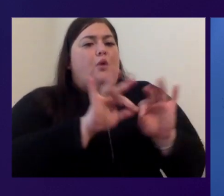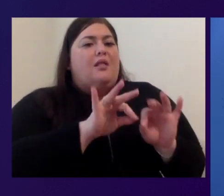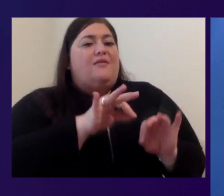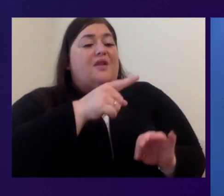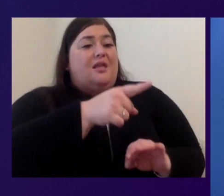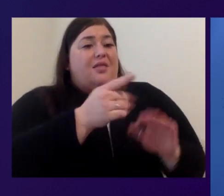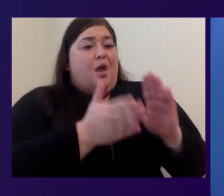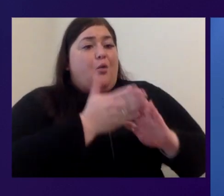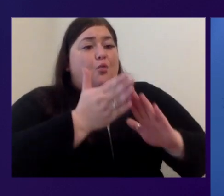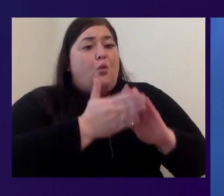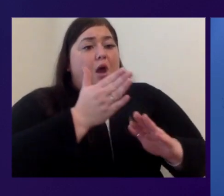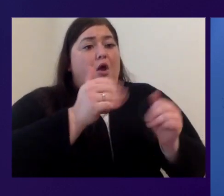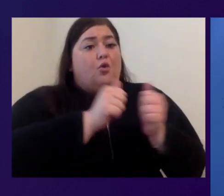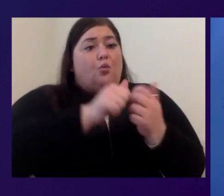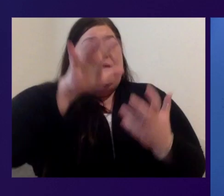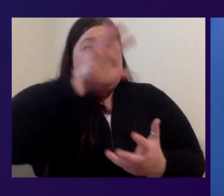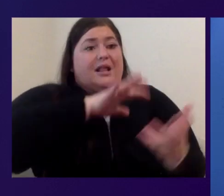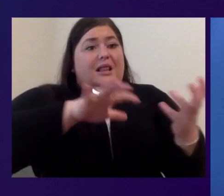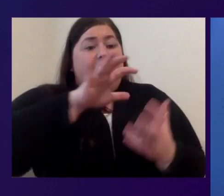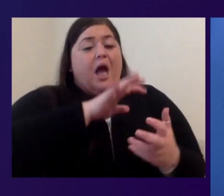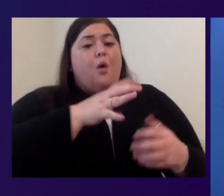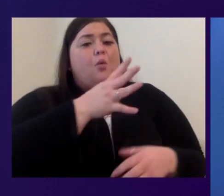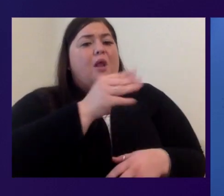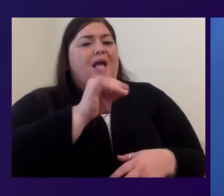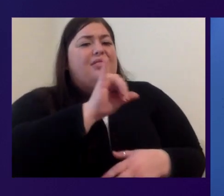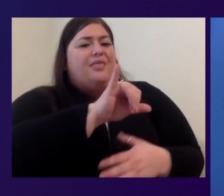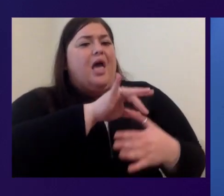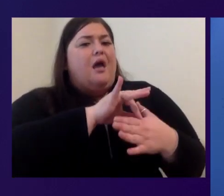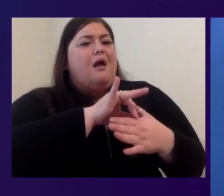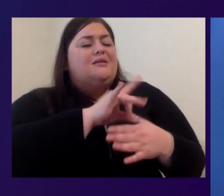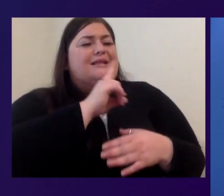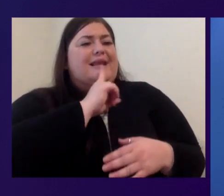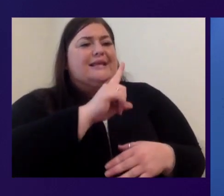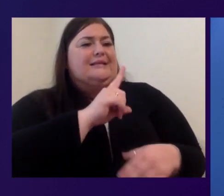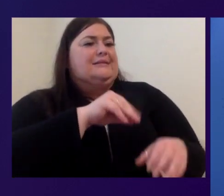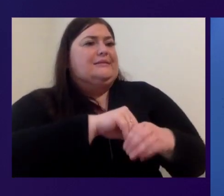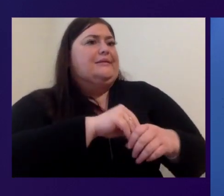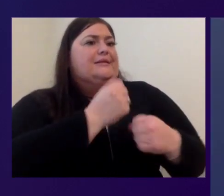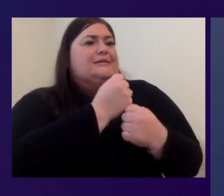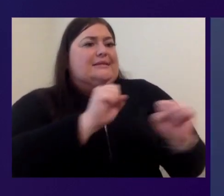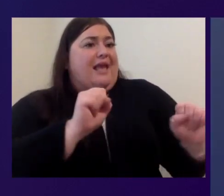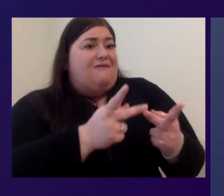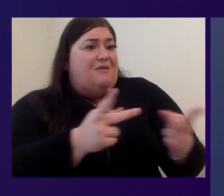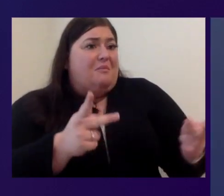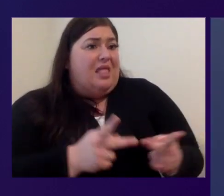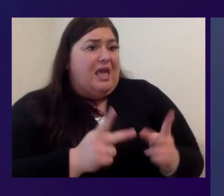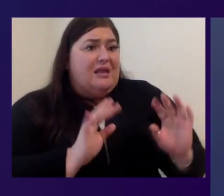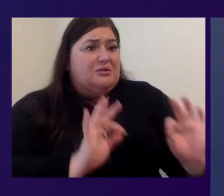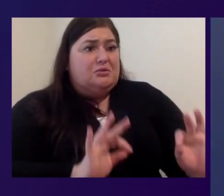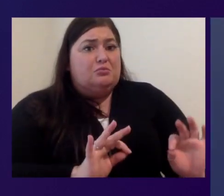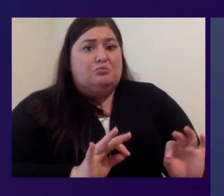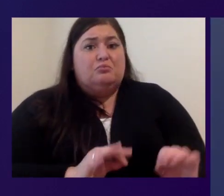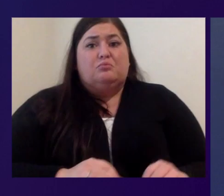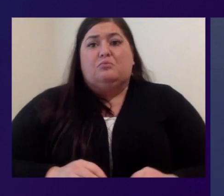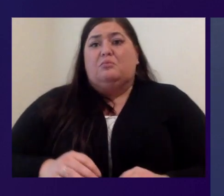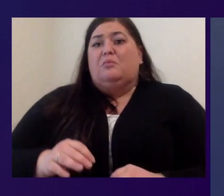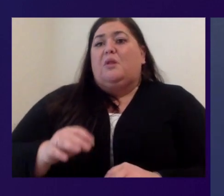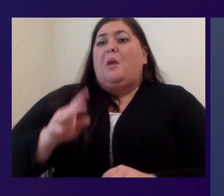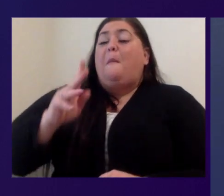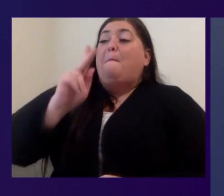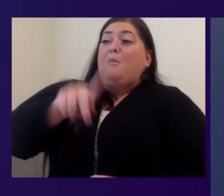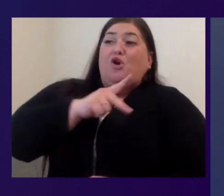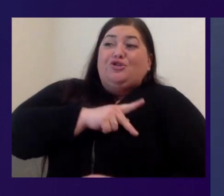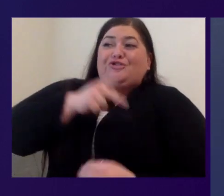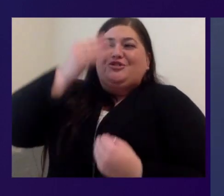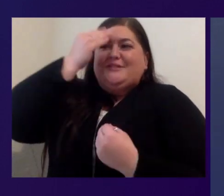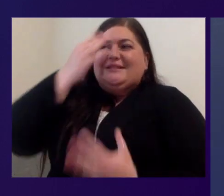interaction with customer content is happening in a secure place in AWS. And when it comes to personal data, whether